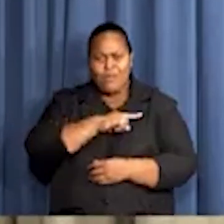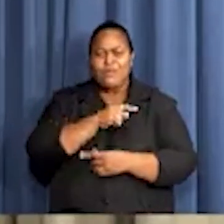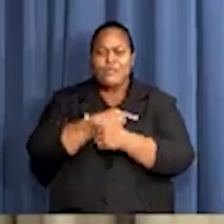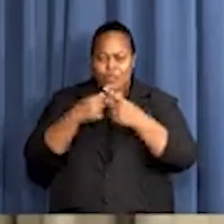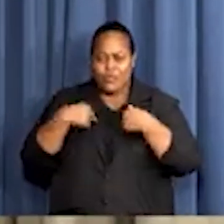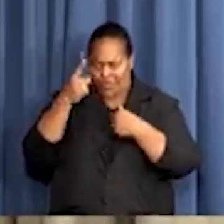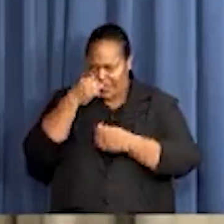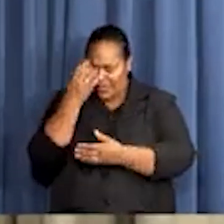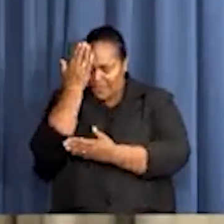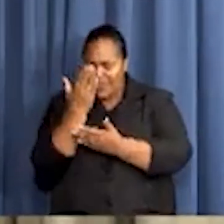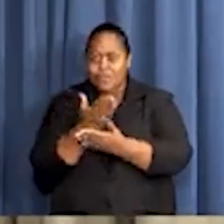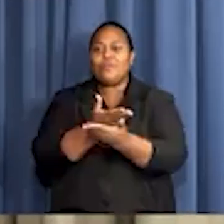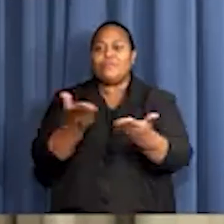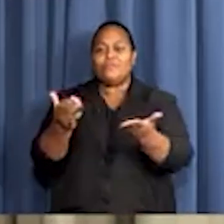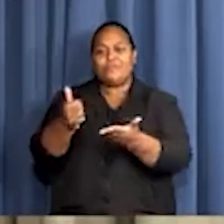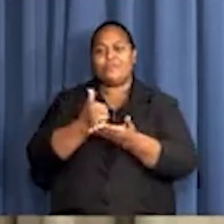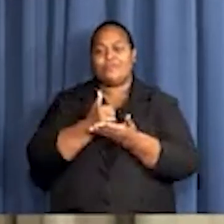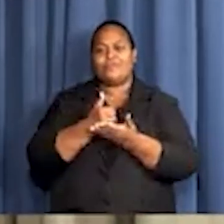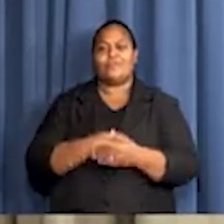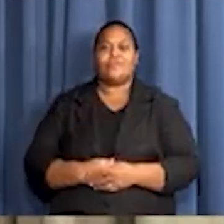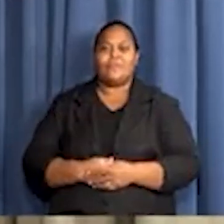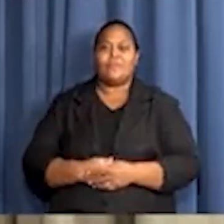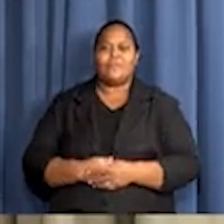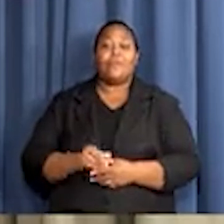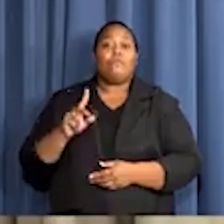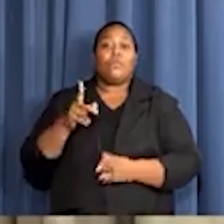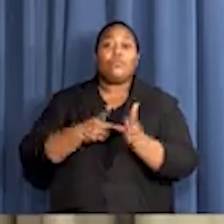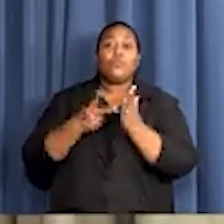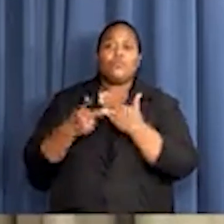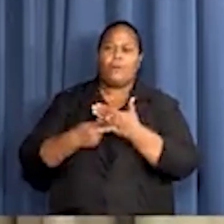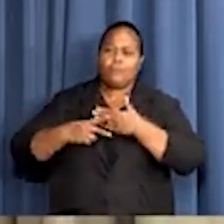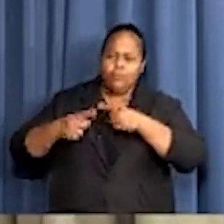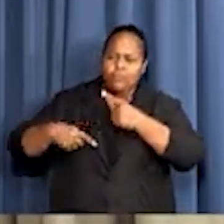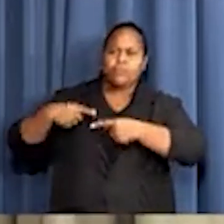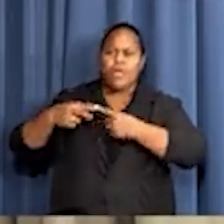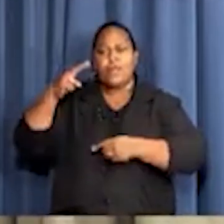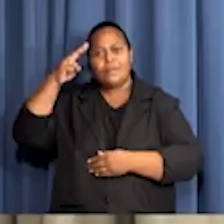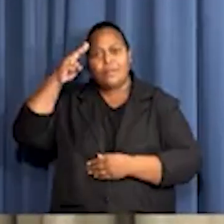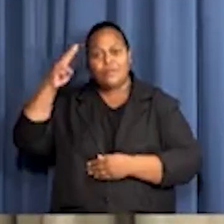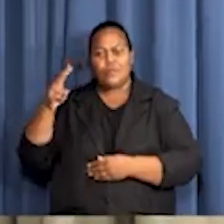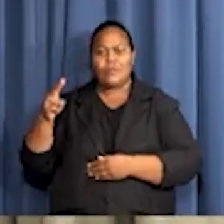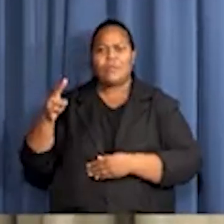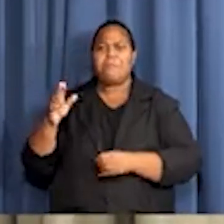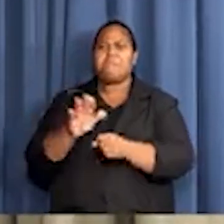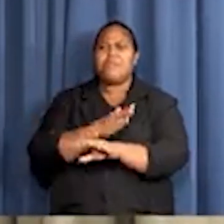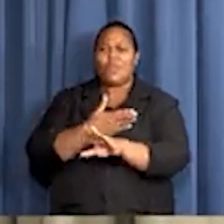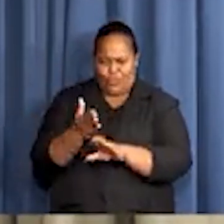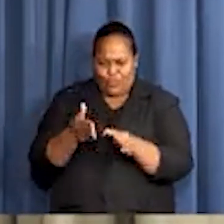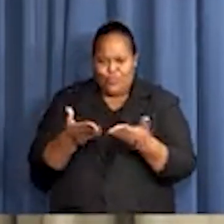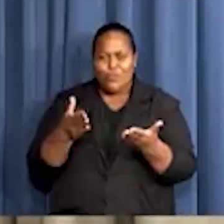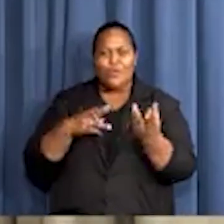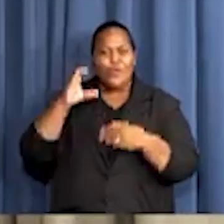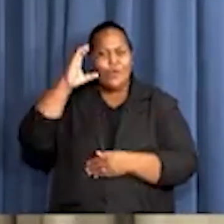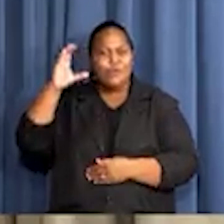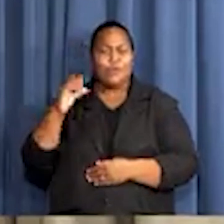rely on your support for the momentous project of national renewal. I'm not